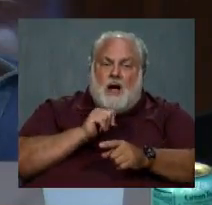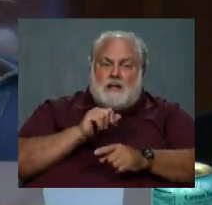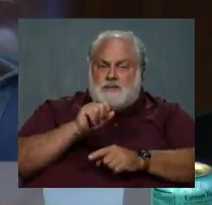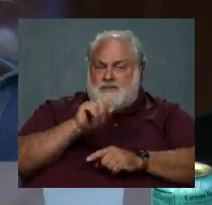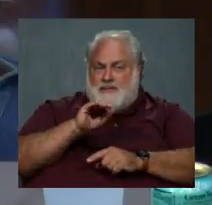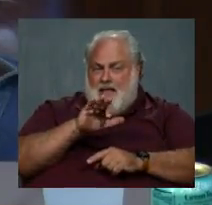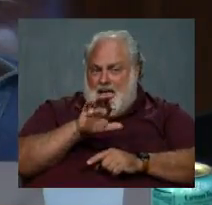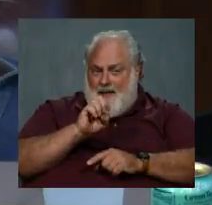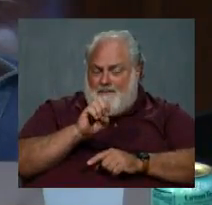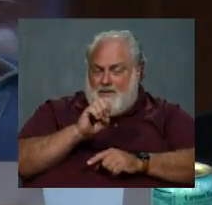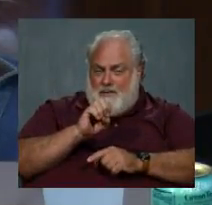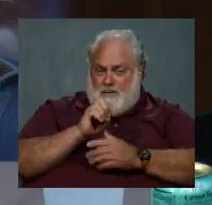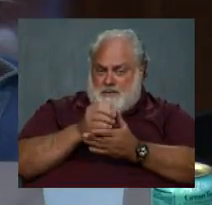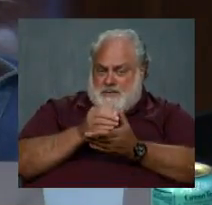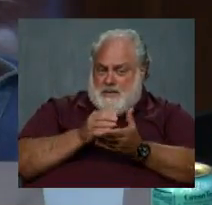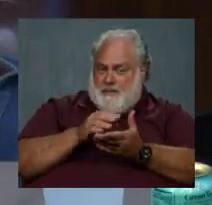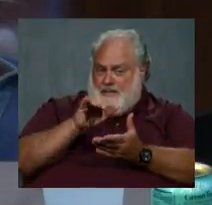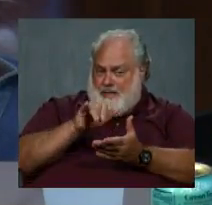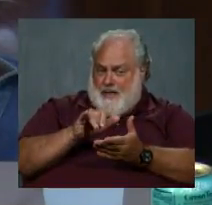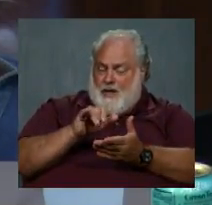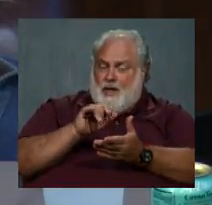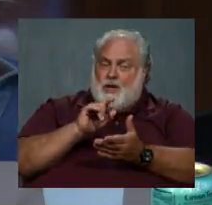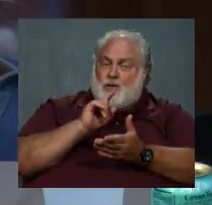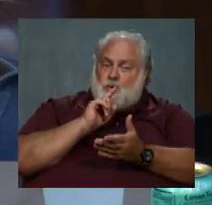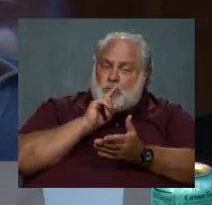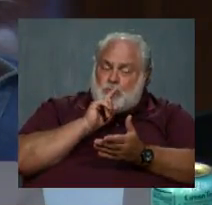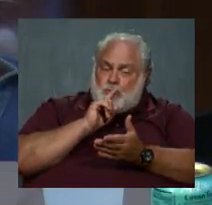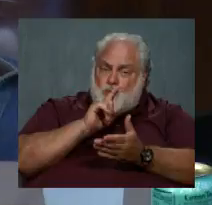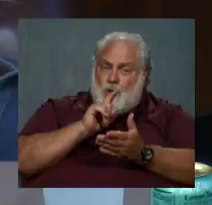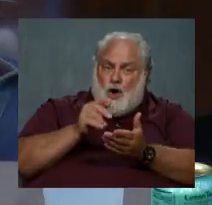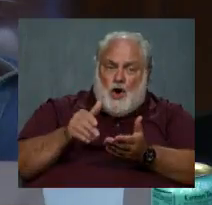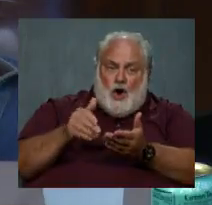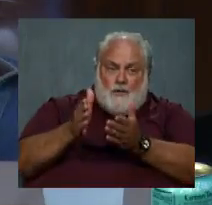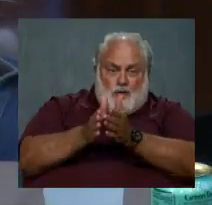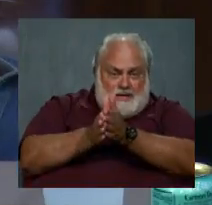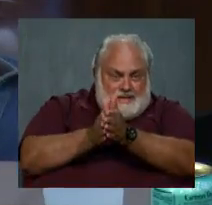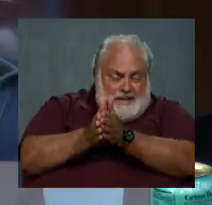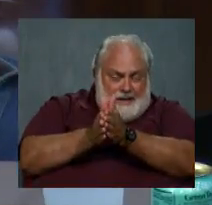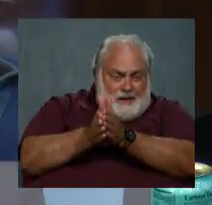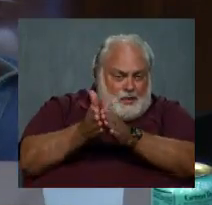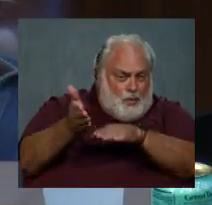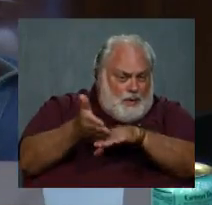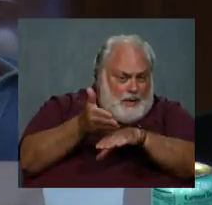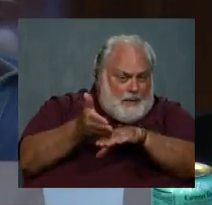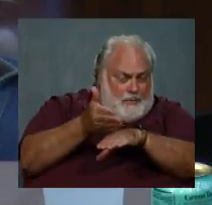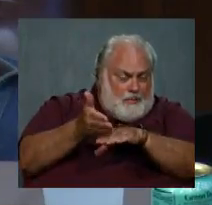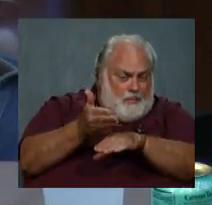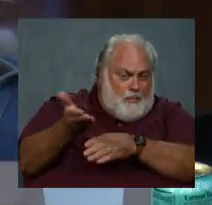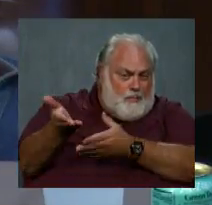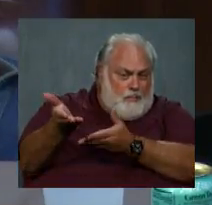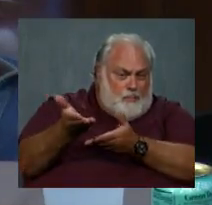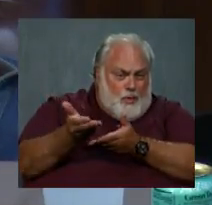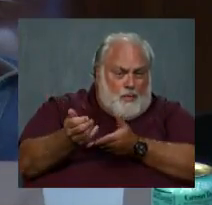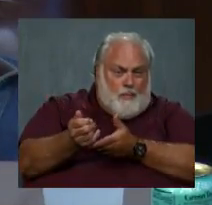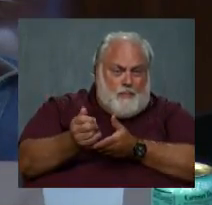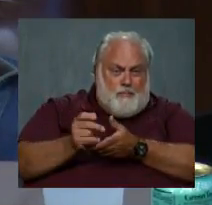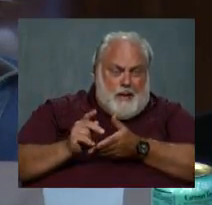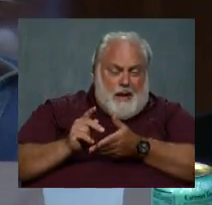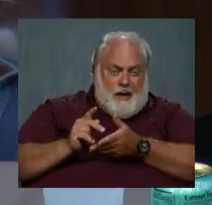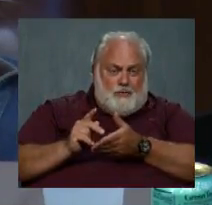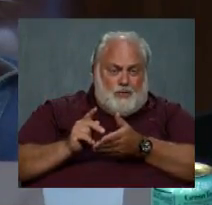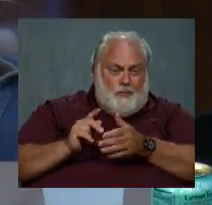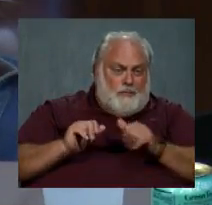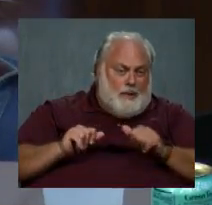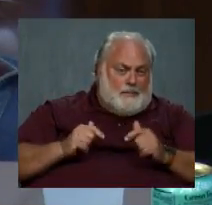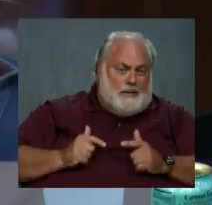But I think some of these structures are in condition that we can offer incentives so we can have people rehab them and bring them back to livable conditions.